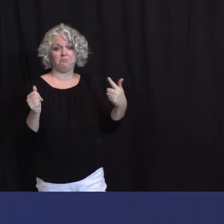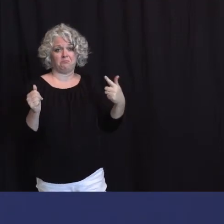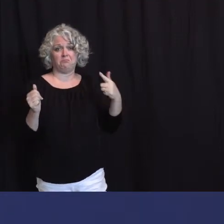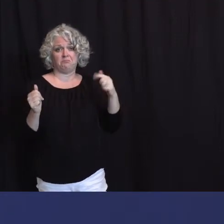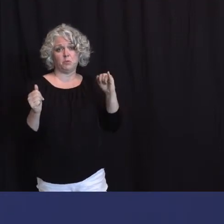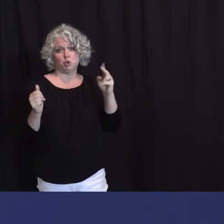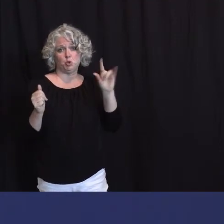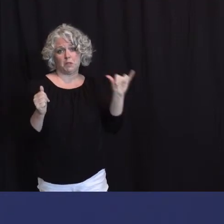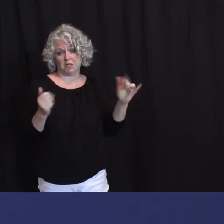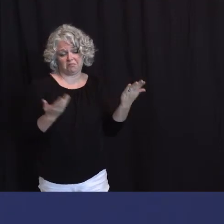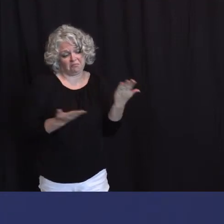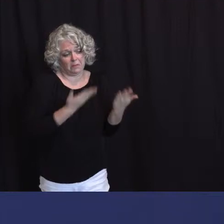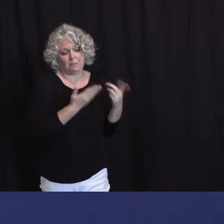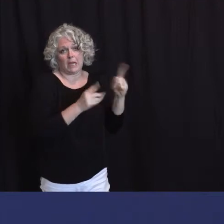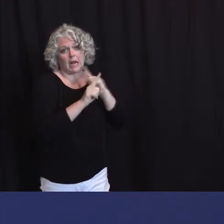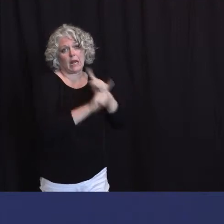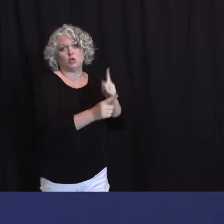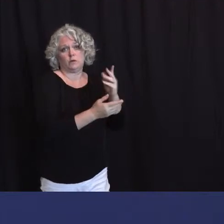It's an